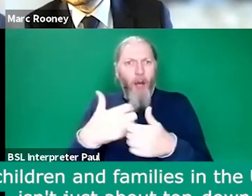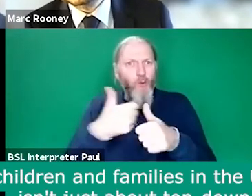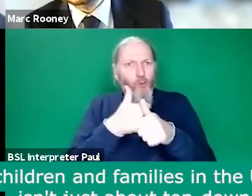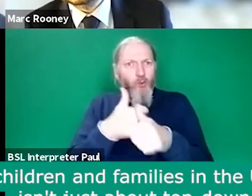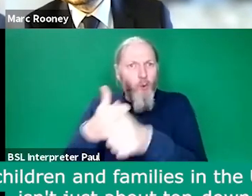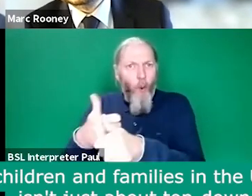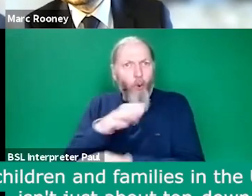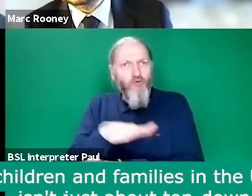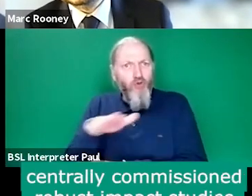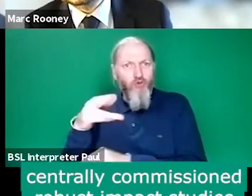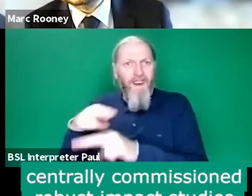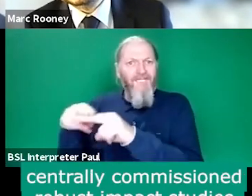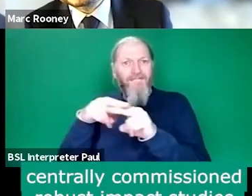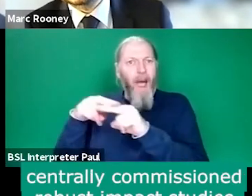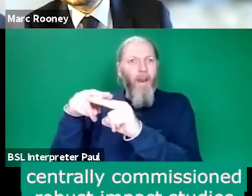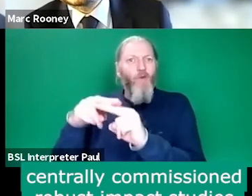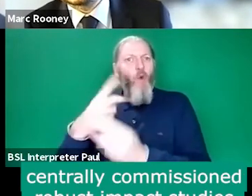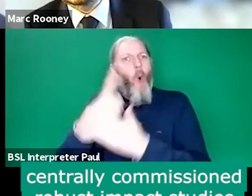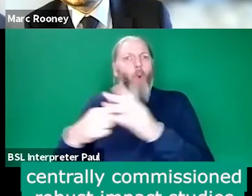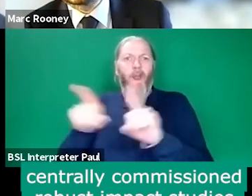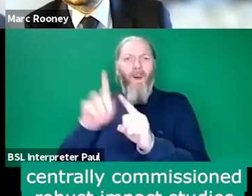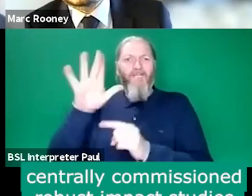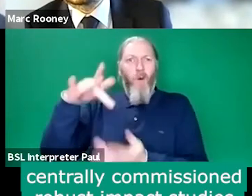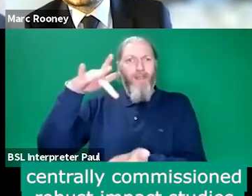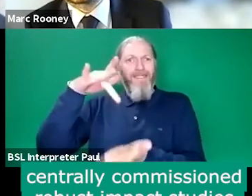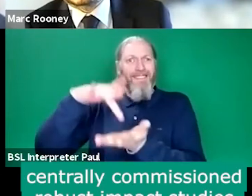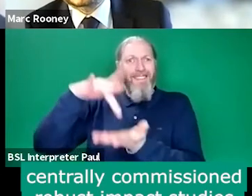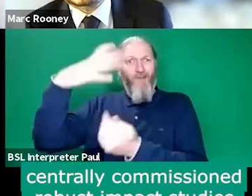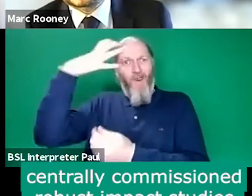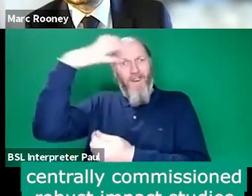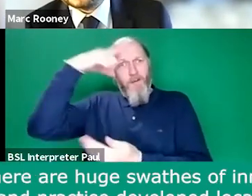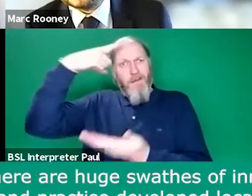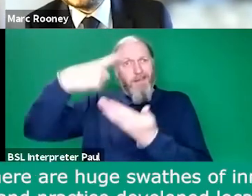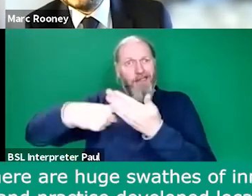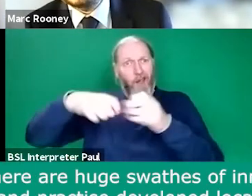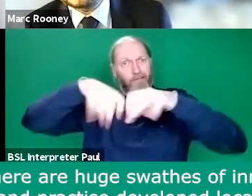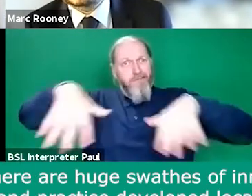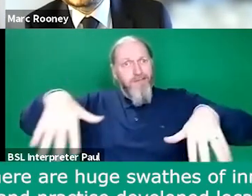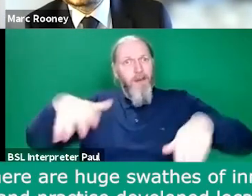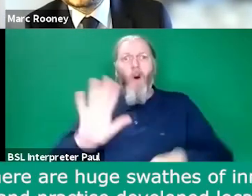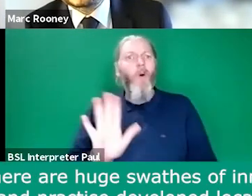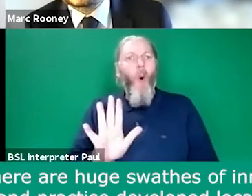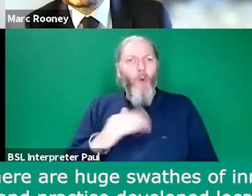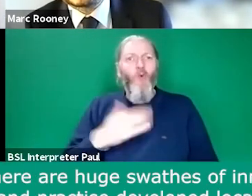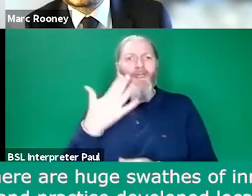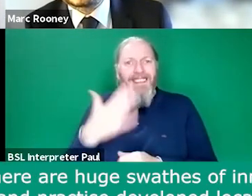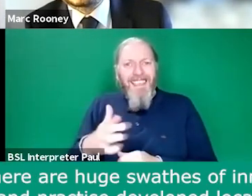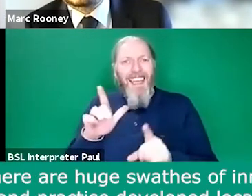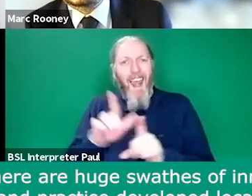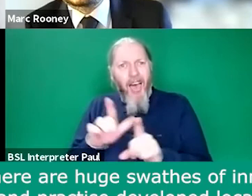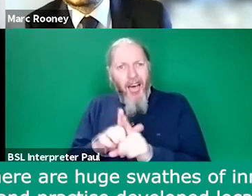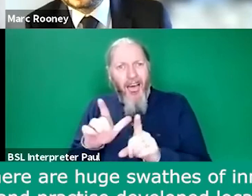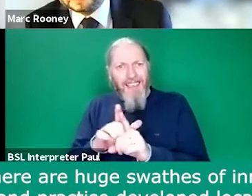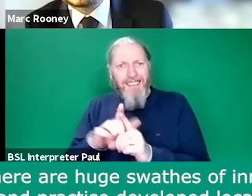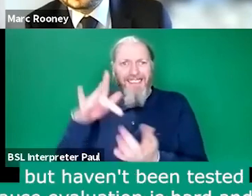just about top-down, centrally commissioned, robust impact studies, and there are huge swathes of innovation and